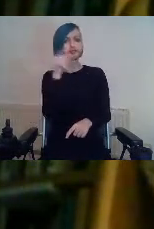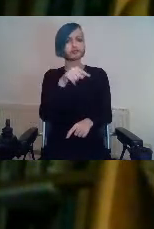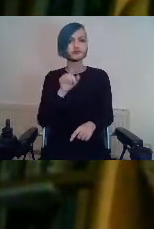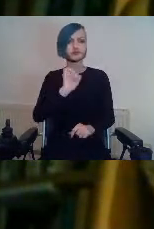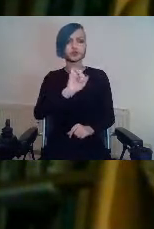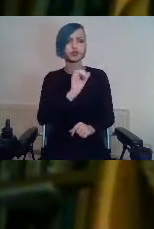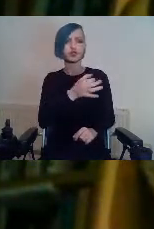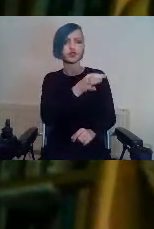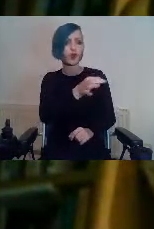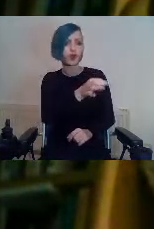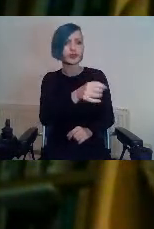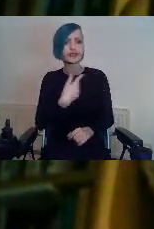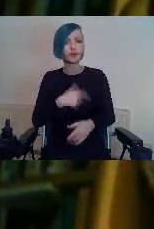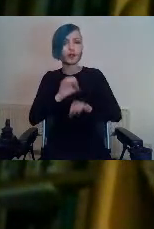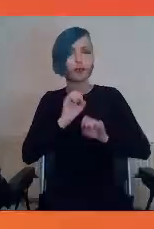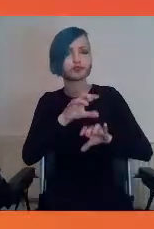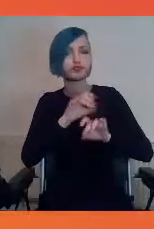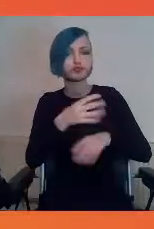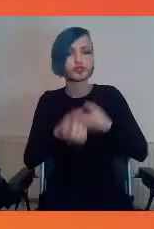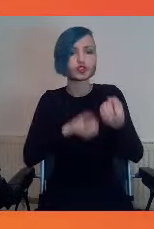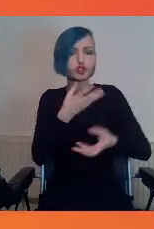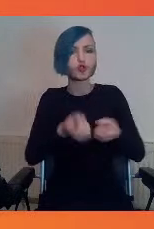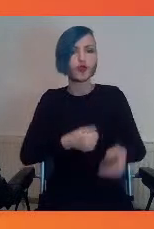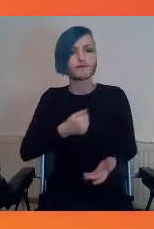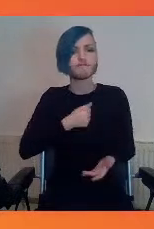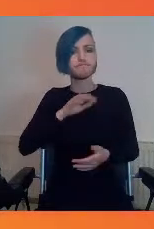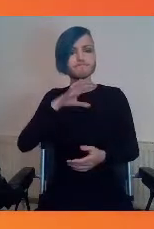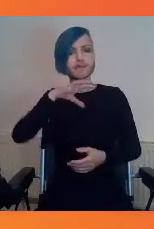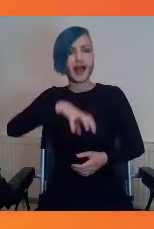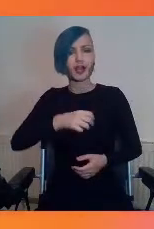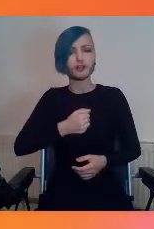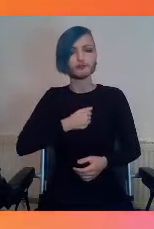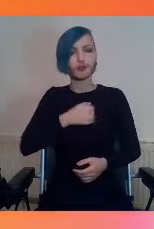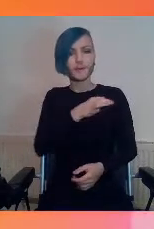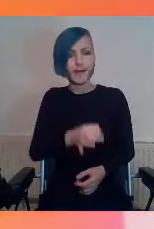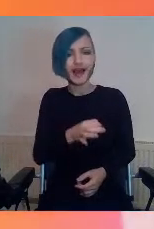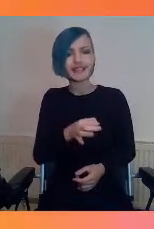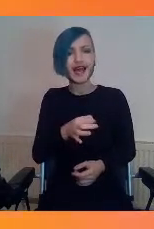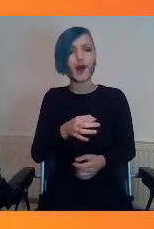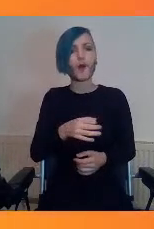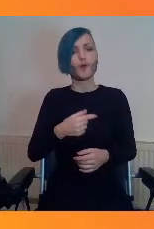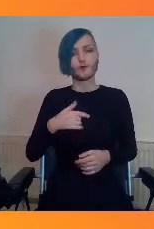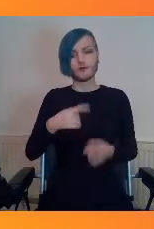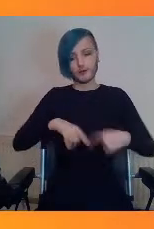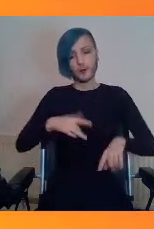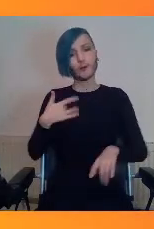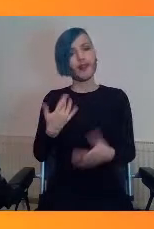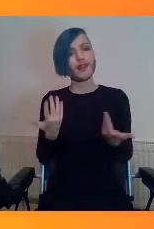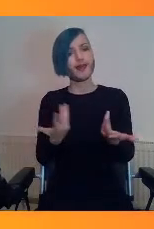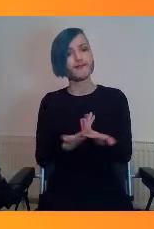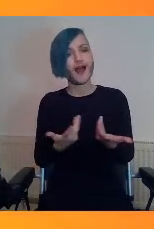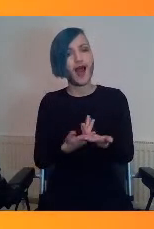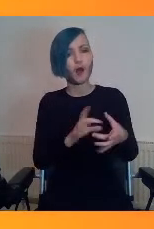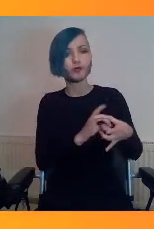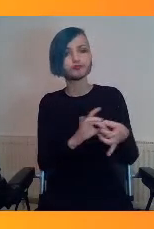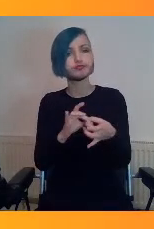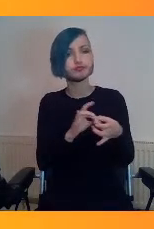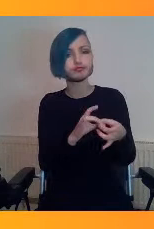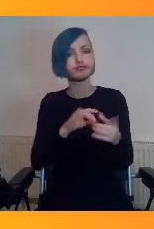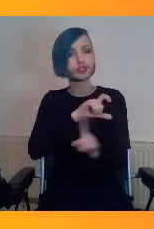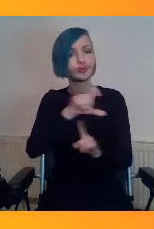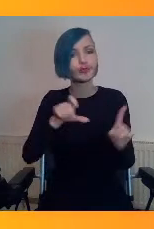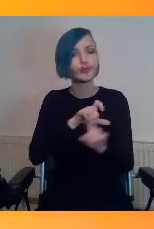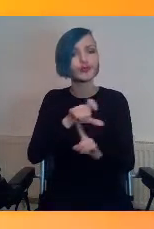from our countries and from our towns, how we live together and how we